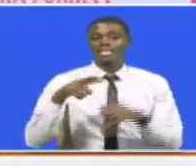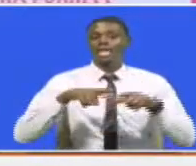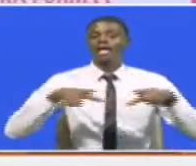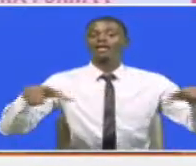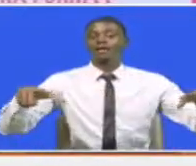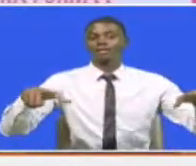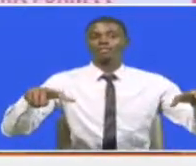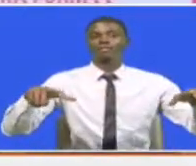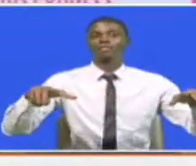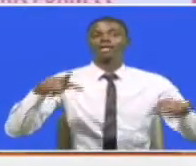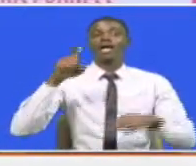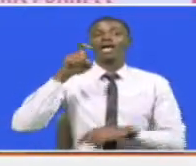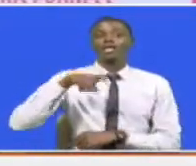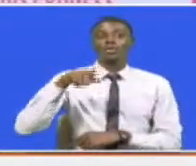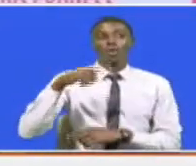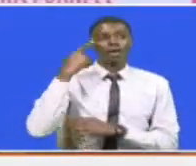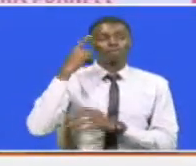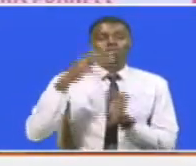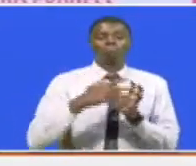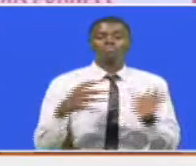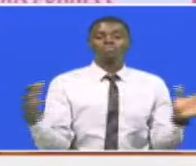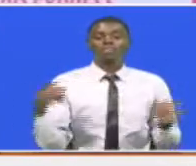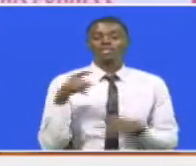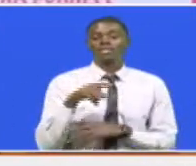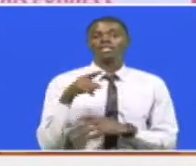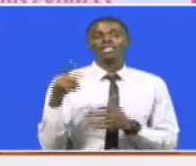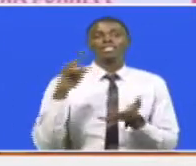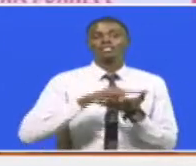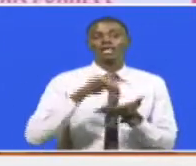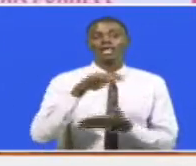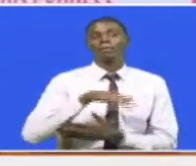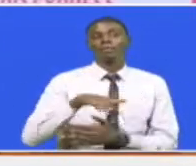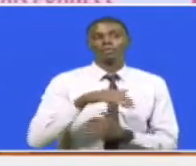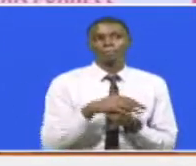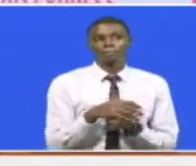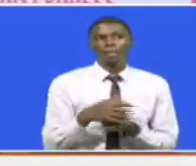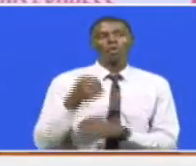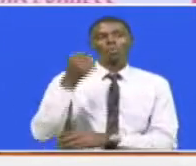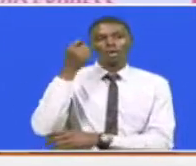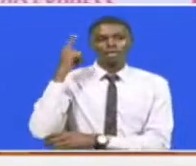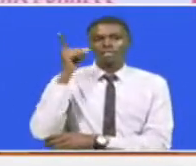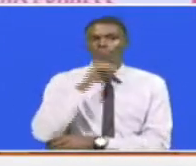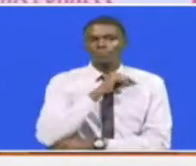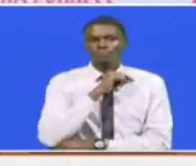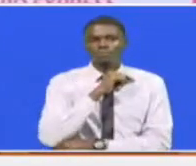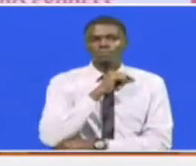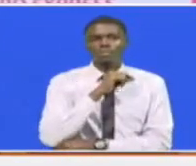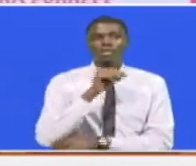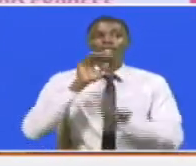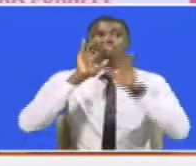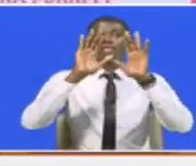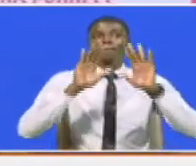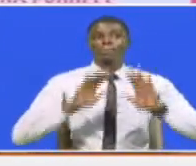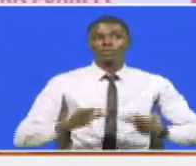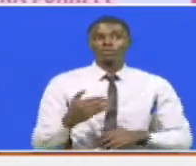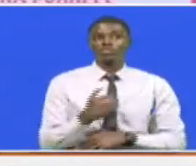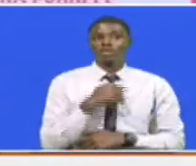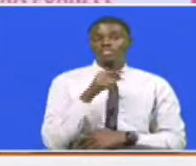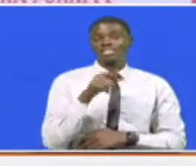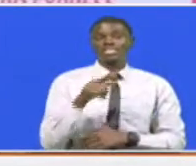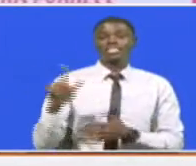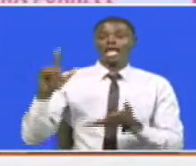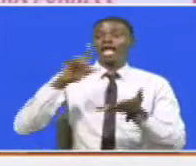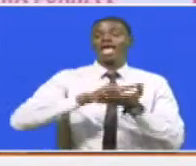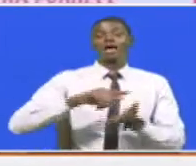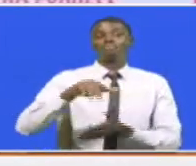land required for expansion of this airstrip, because we understand the importance of having this